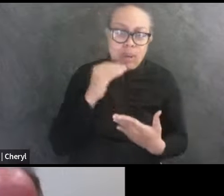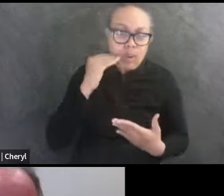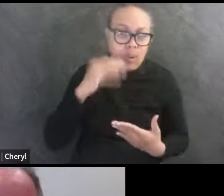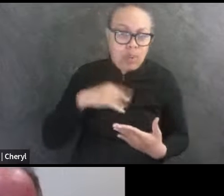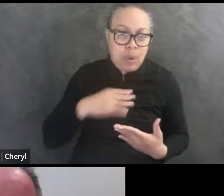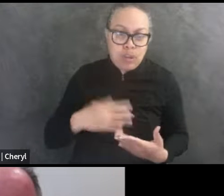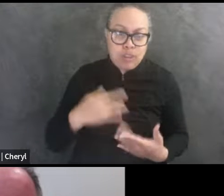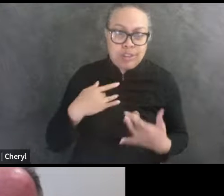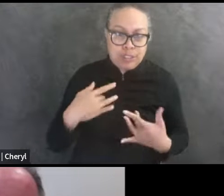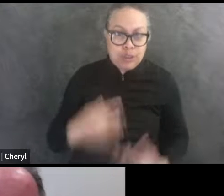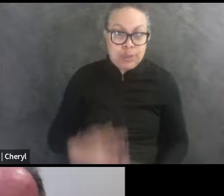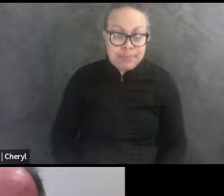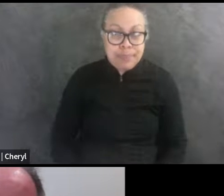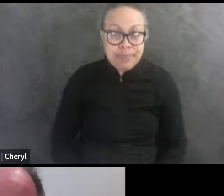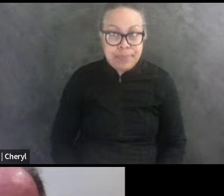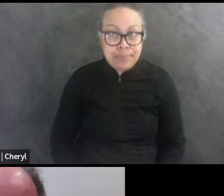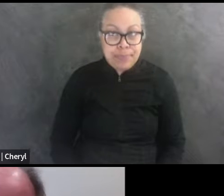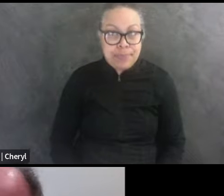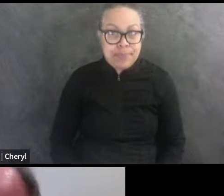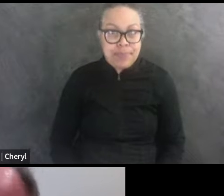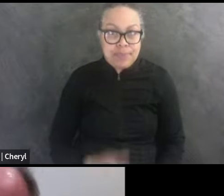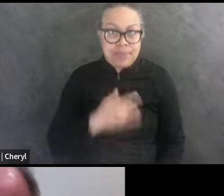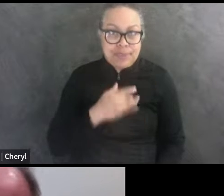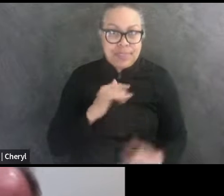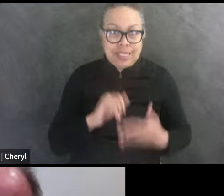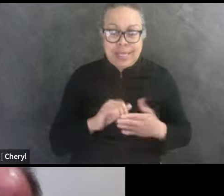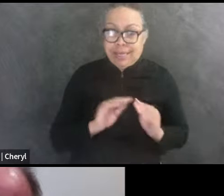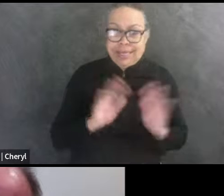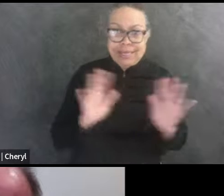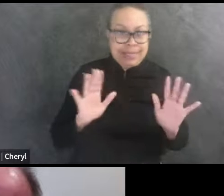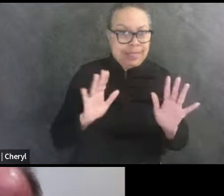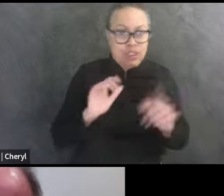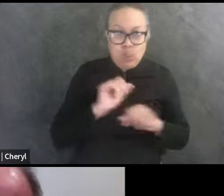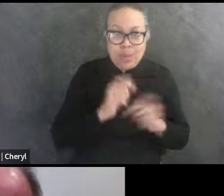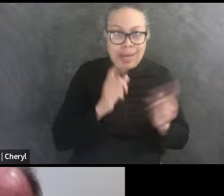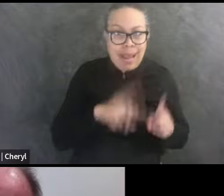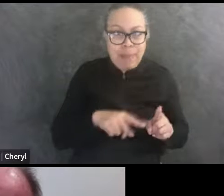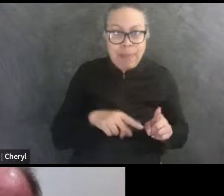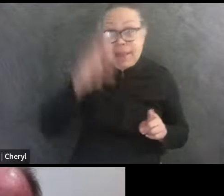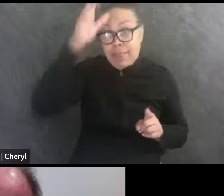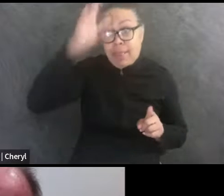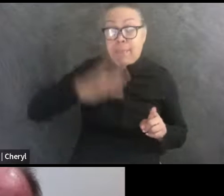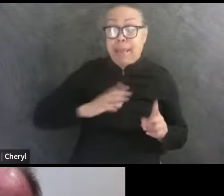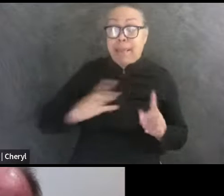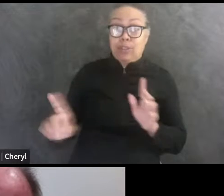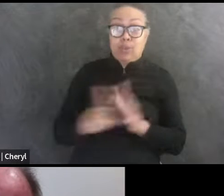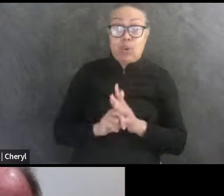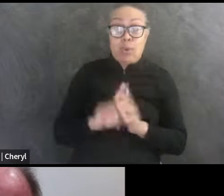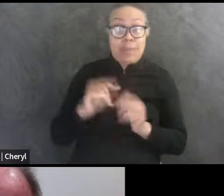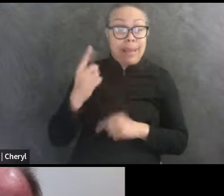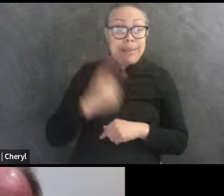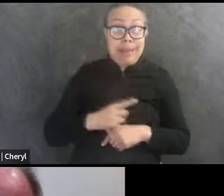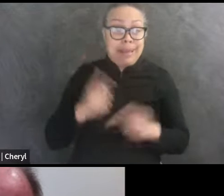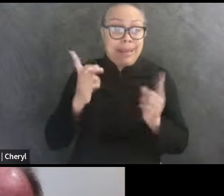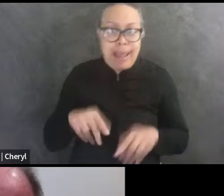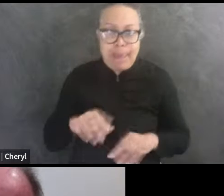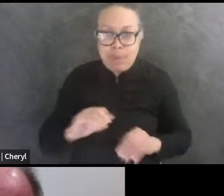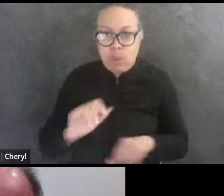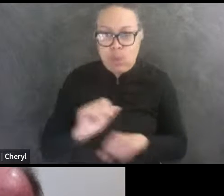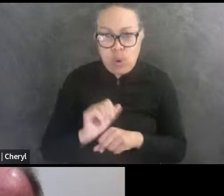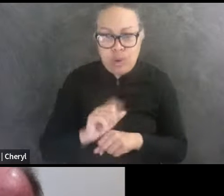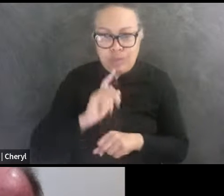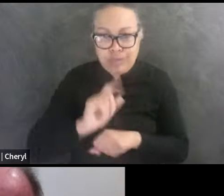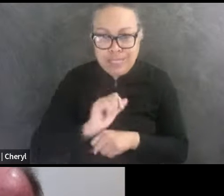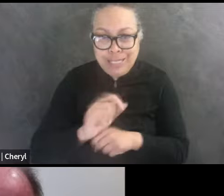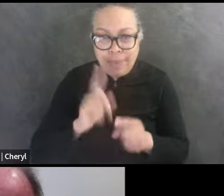know, concerned that, you know, when there's clearly, that you just call, the guy showed up on a day when the people weren't there, but he's told me on the phone